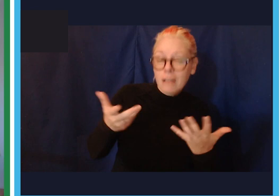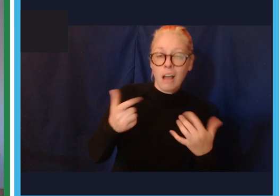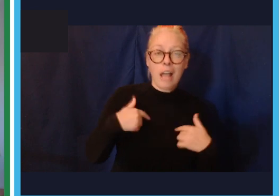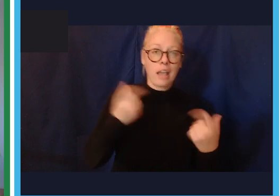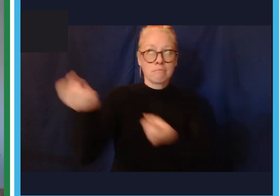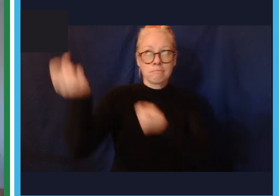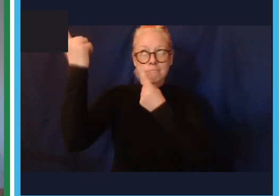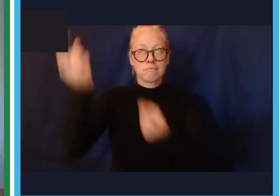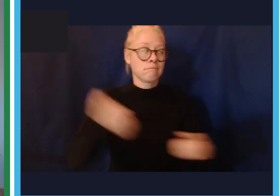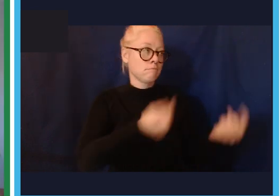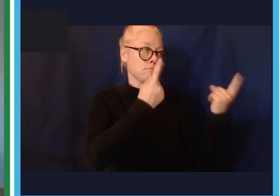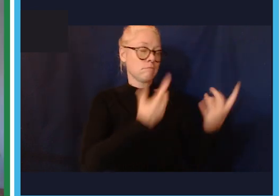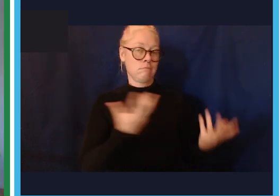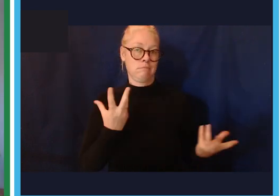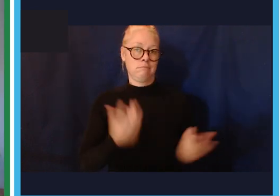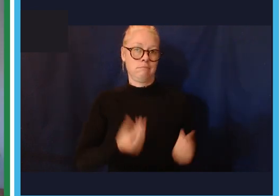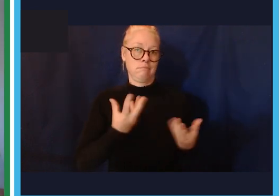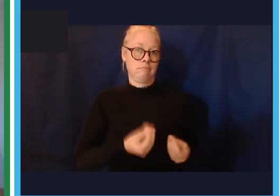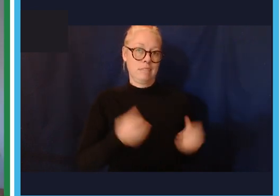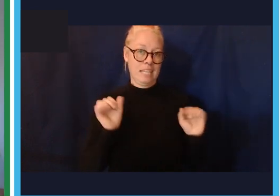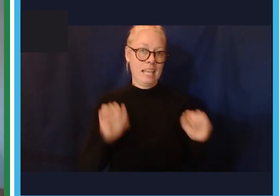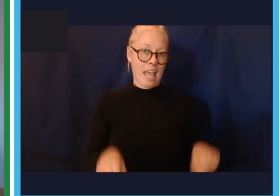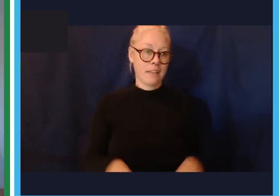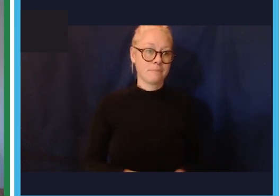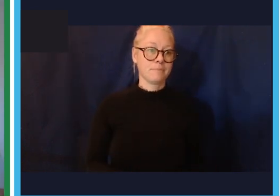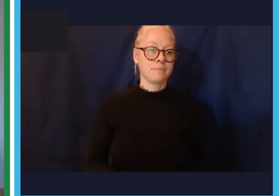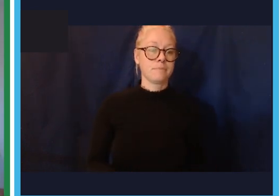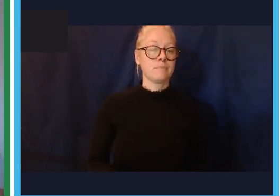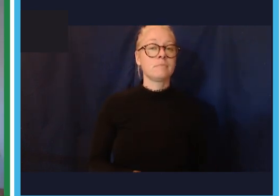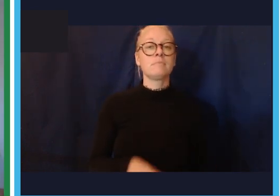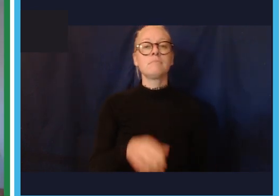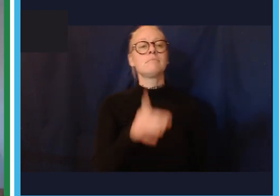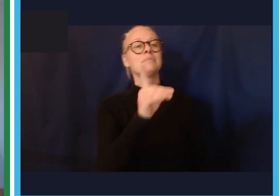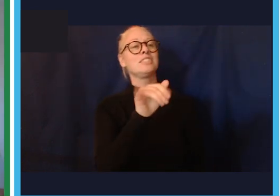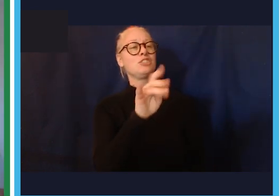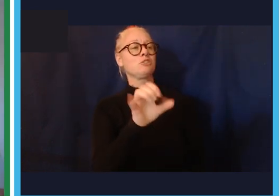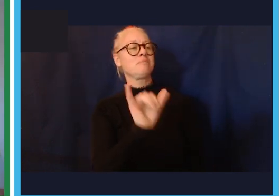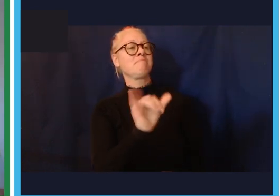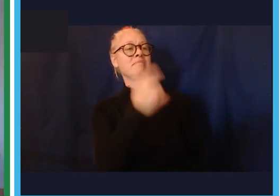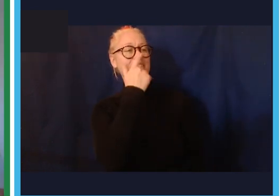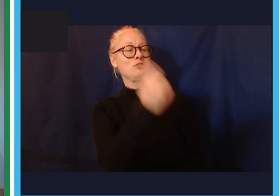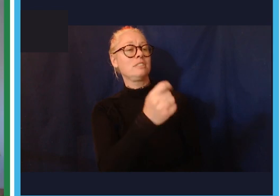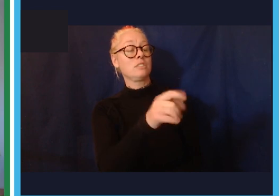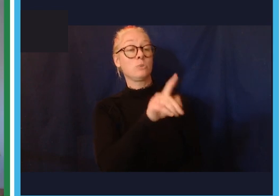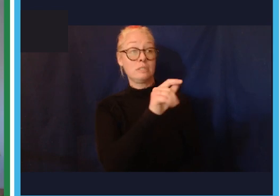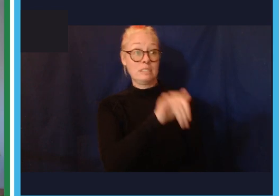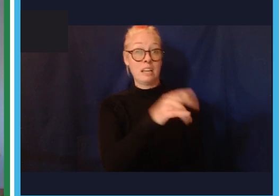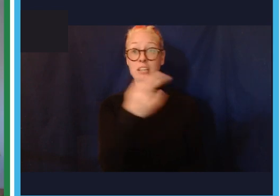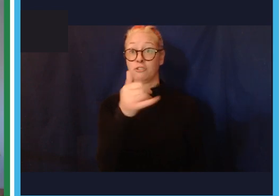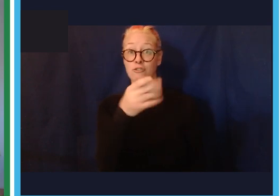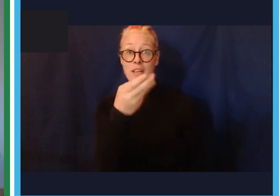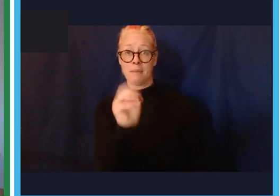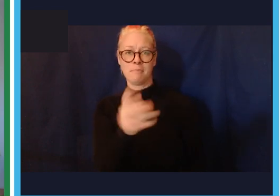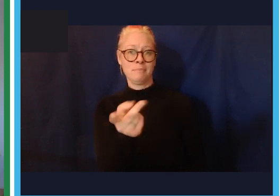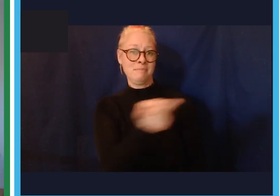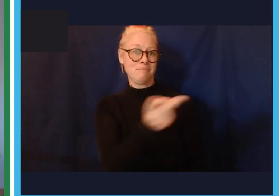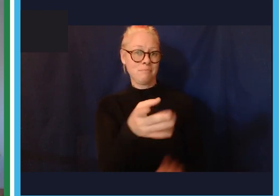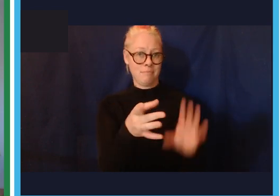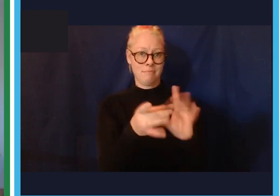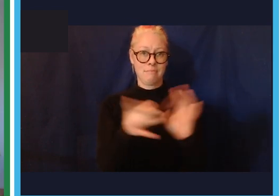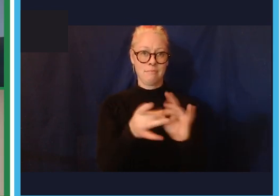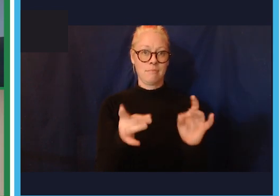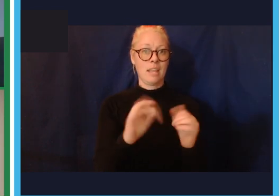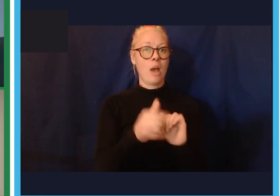your disability has been helpful to you with your work. Are there ways that you feel that it may have held you back or has been hurtful for